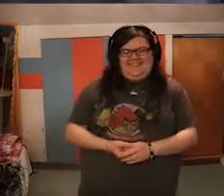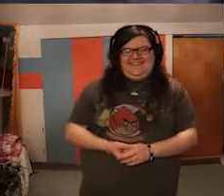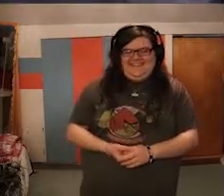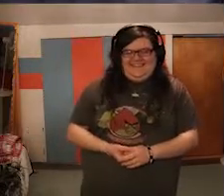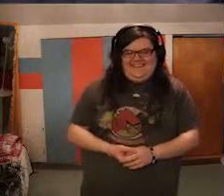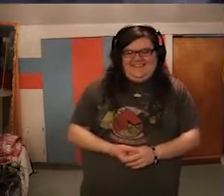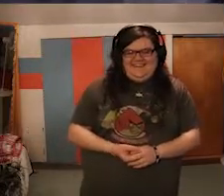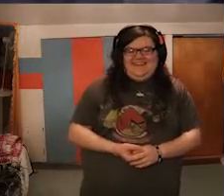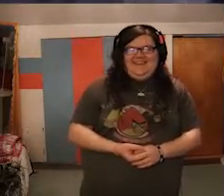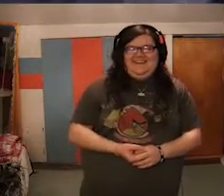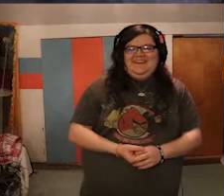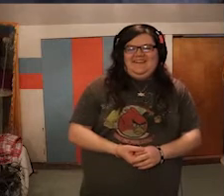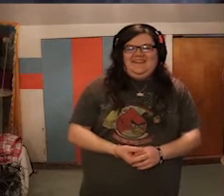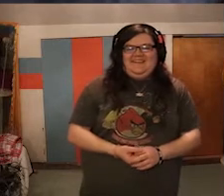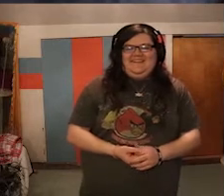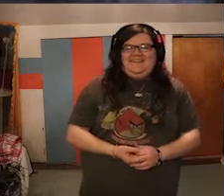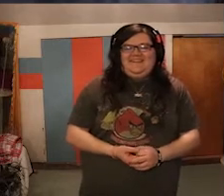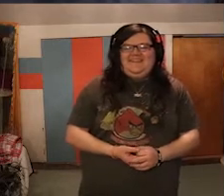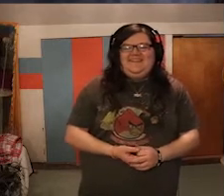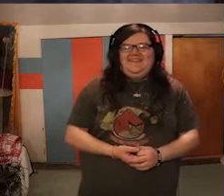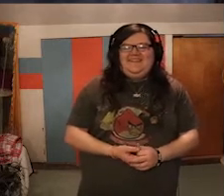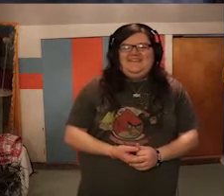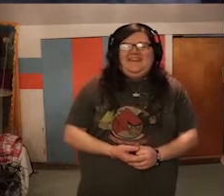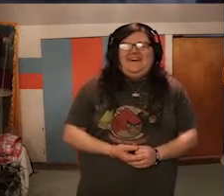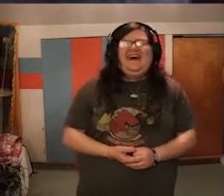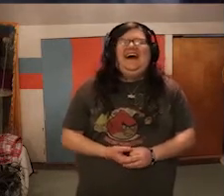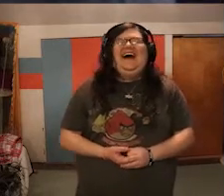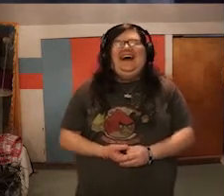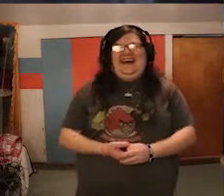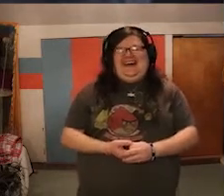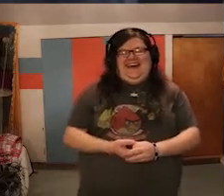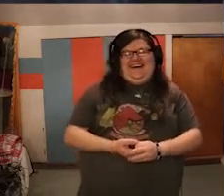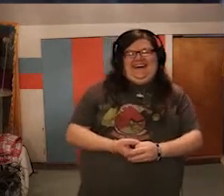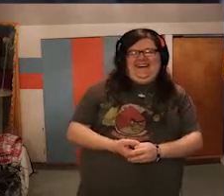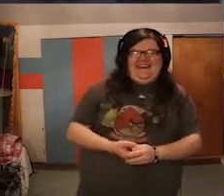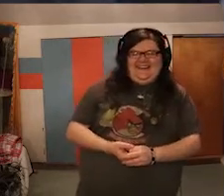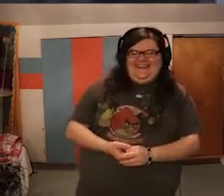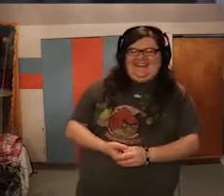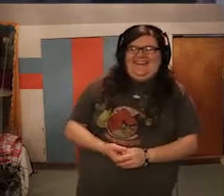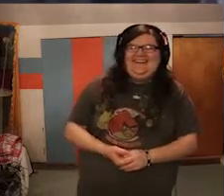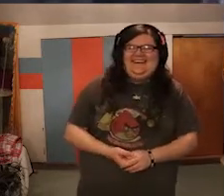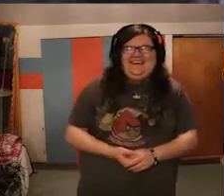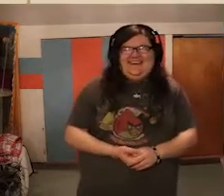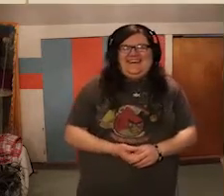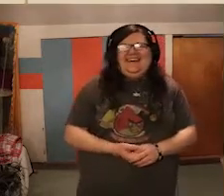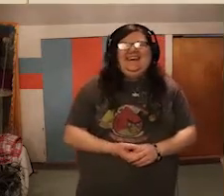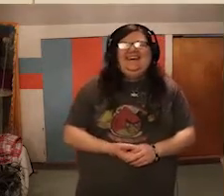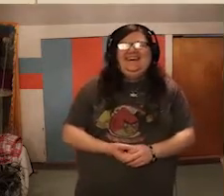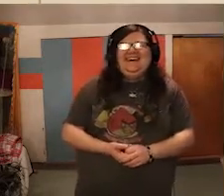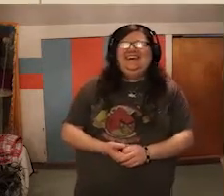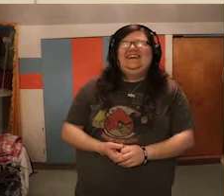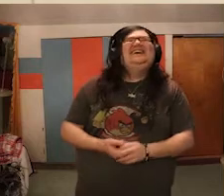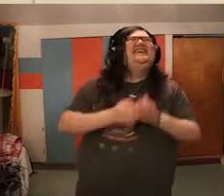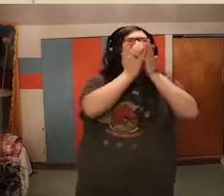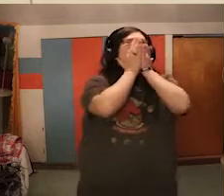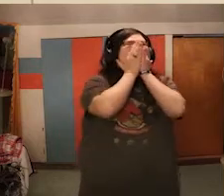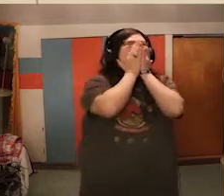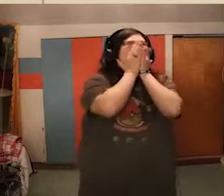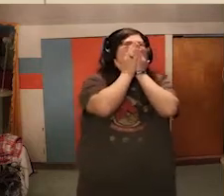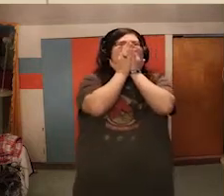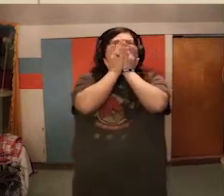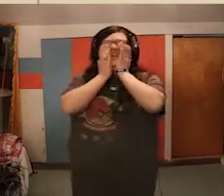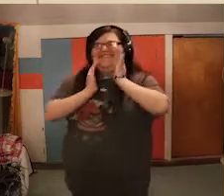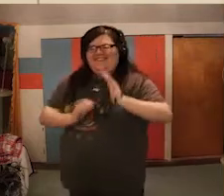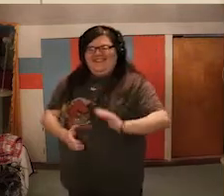trousers. 50 quid you spent on this. Feel free not to take the tag out. I kind of want the money back because it's ugly. Single lady,